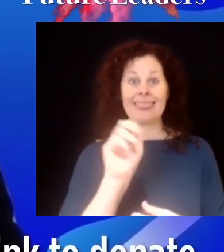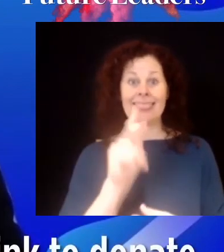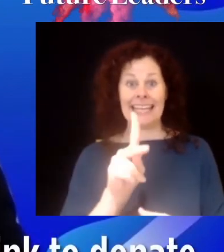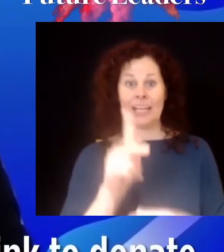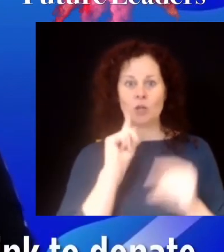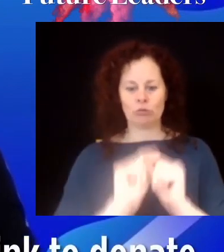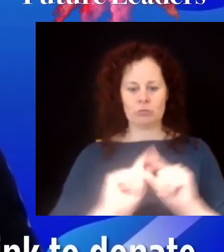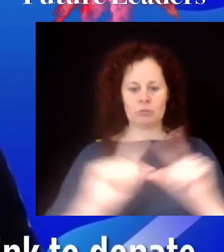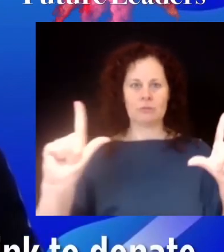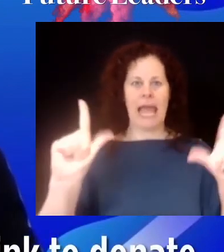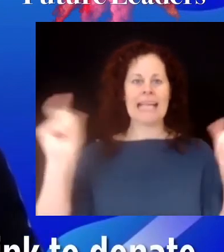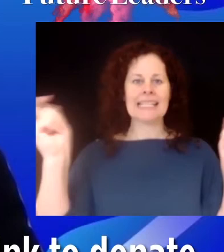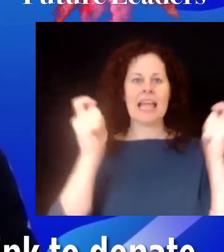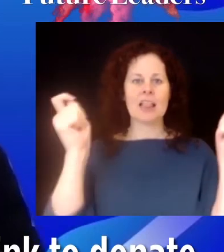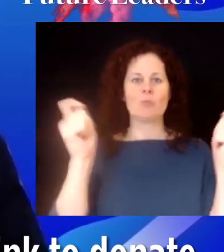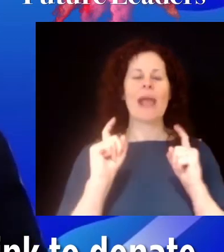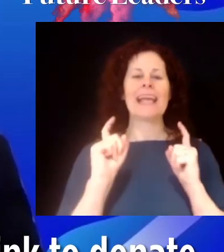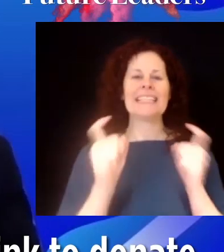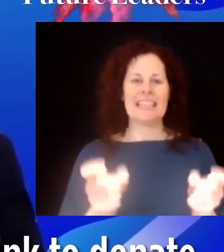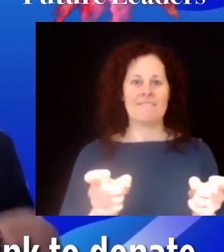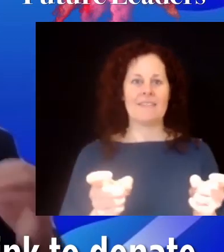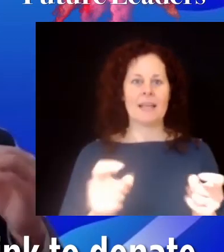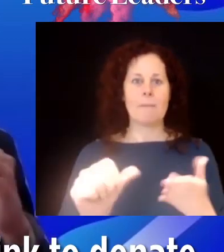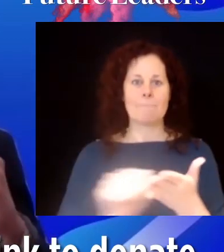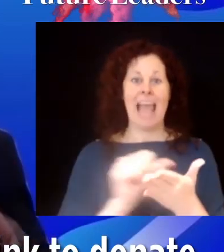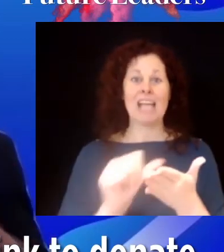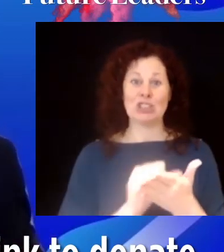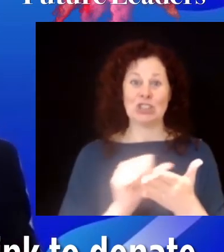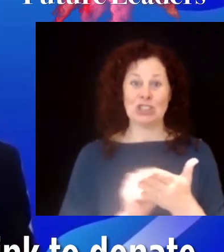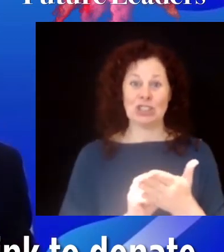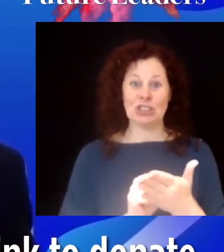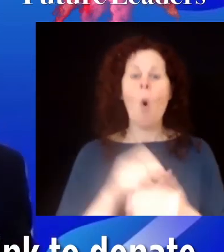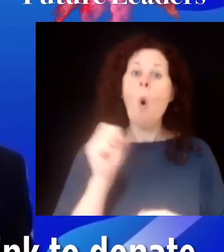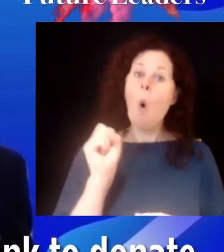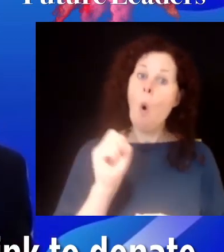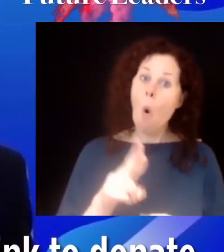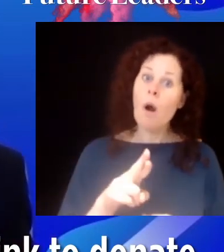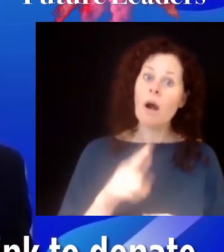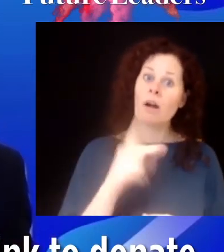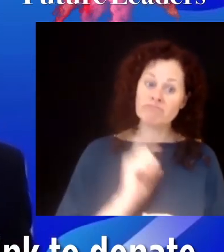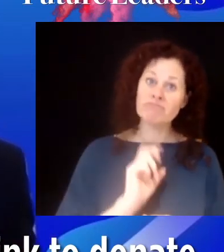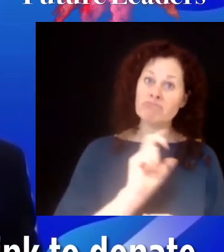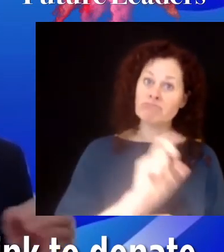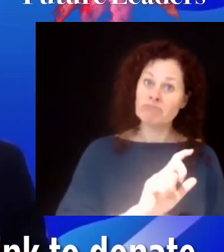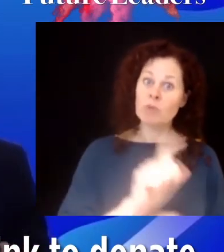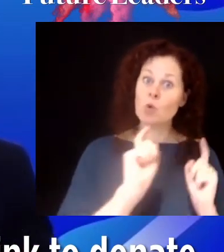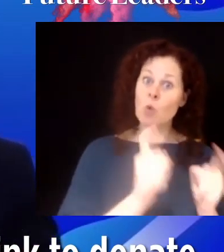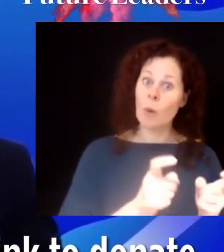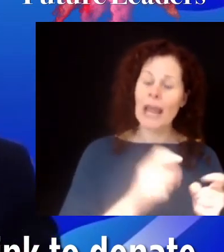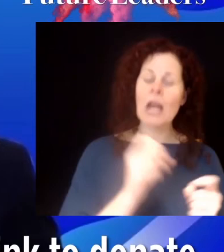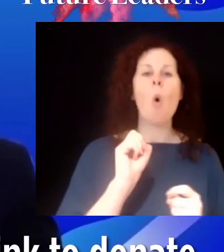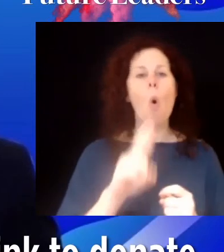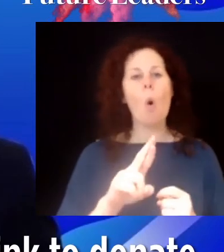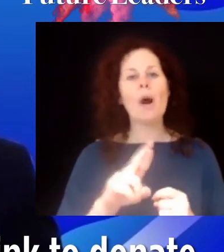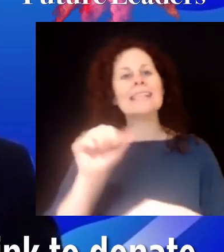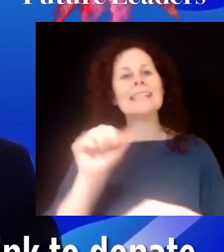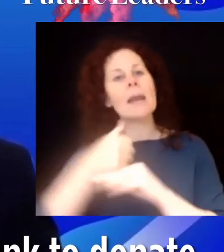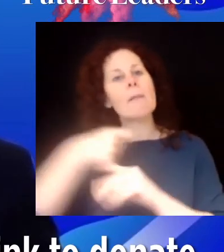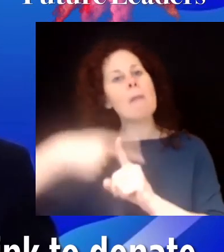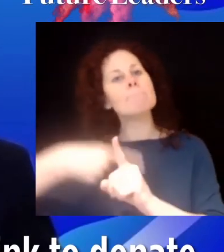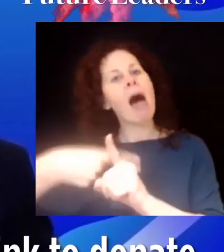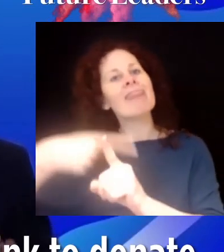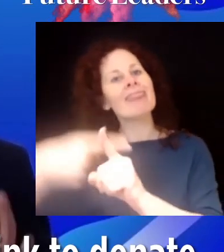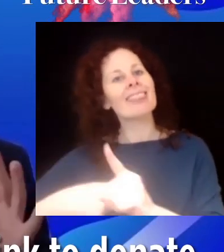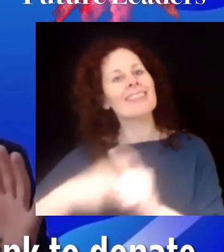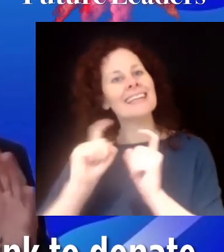someone's life forever. We've made it easier than ever to donate. If you want to make a one-time donation,